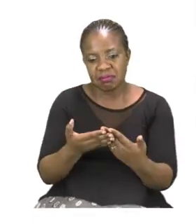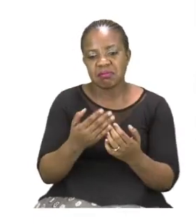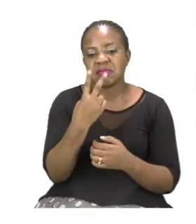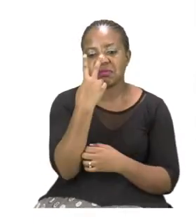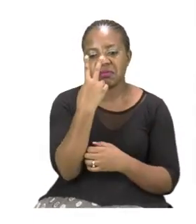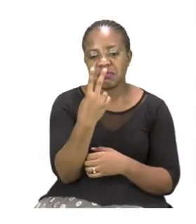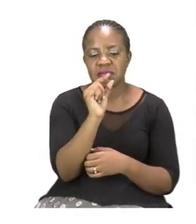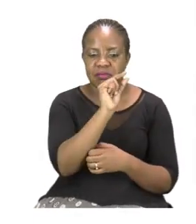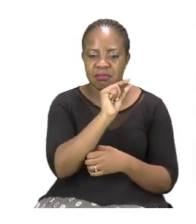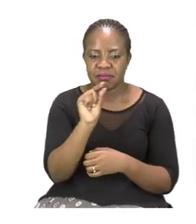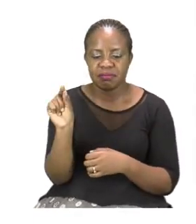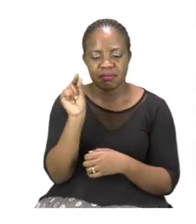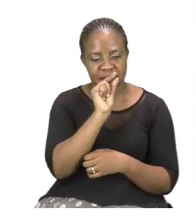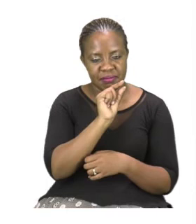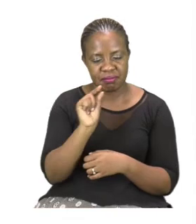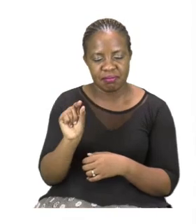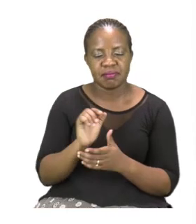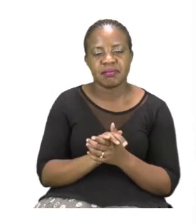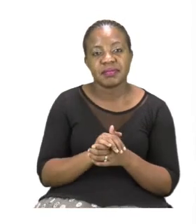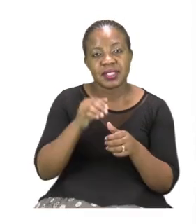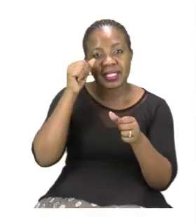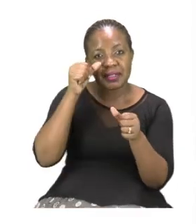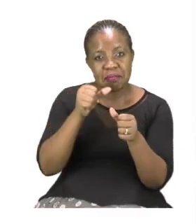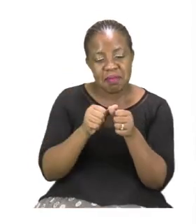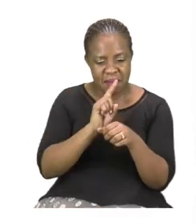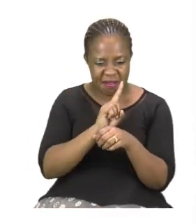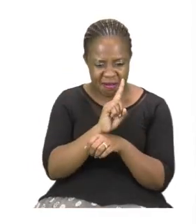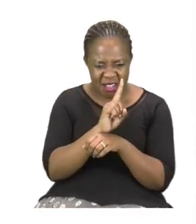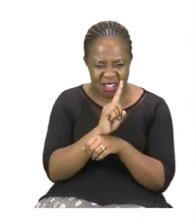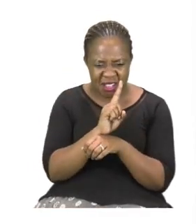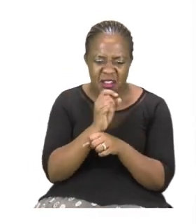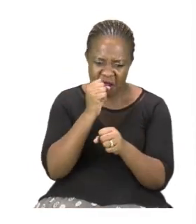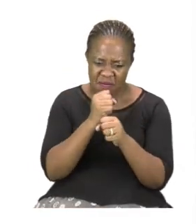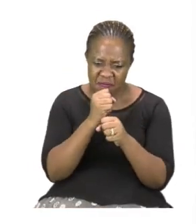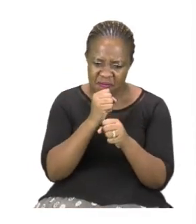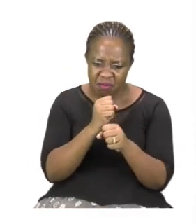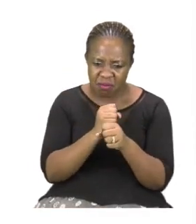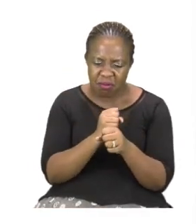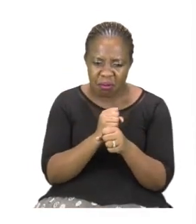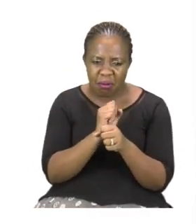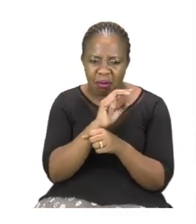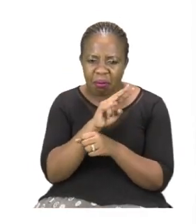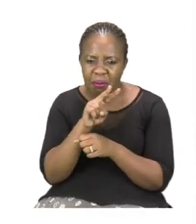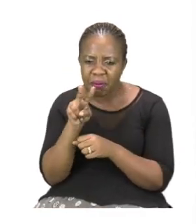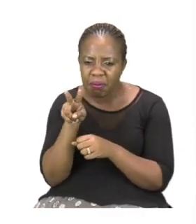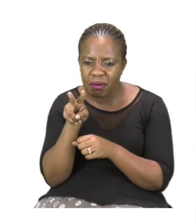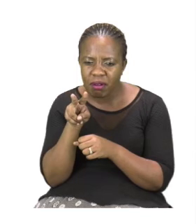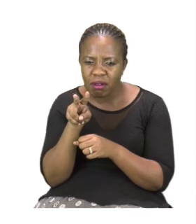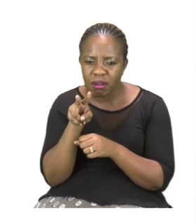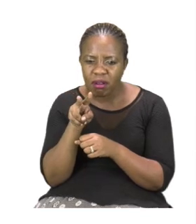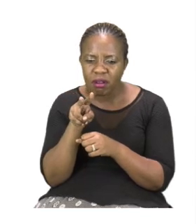first need to read the sentence the way it is, and then after that, we are going to rearrange